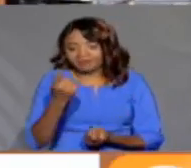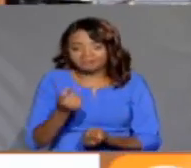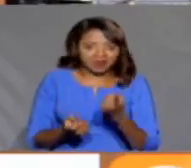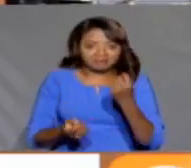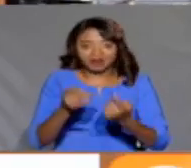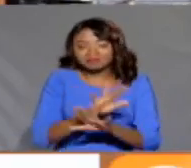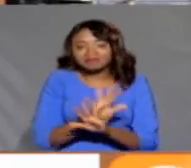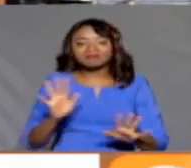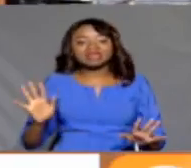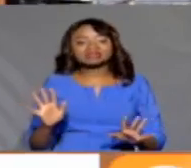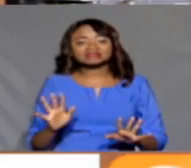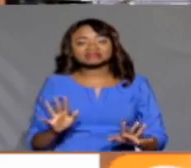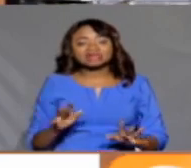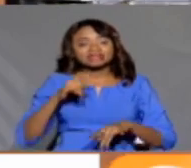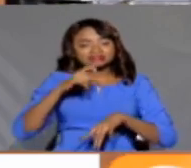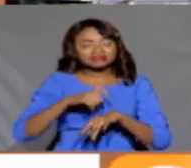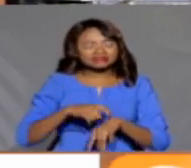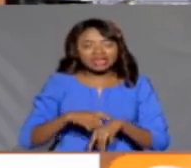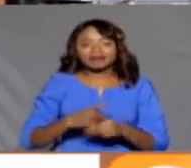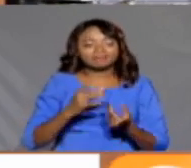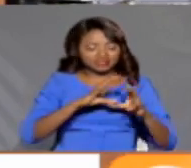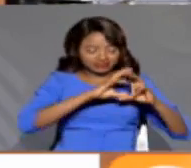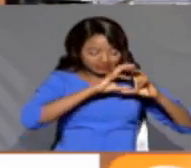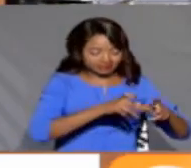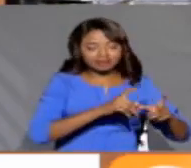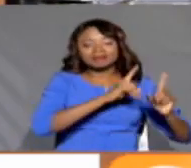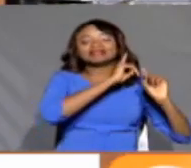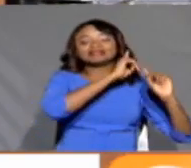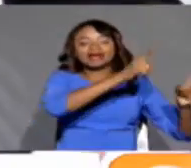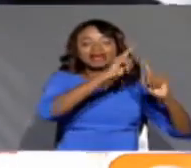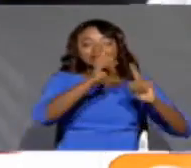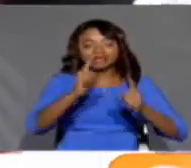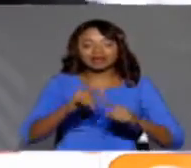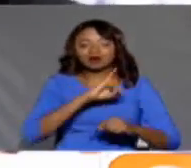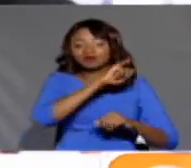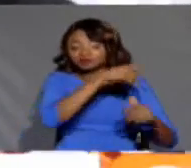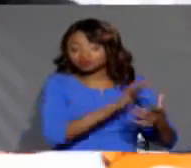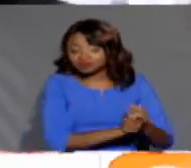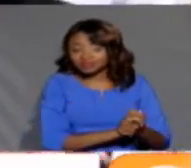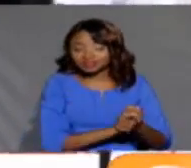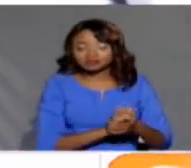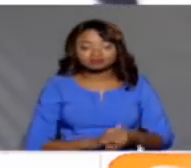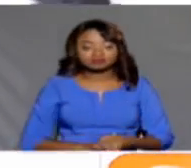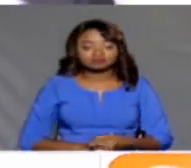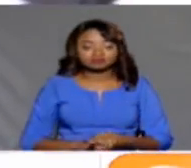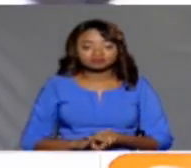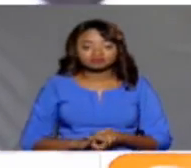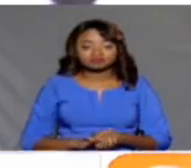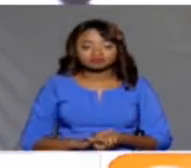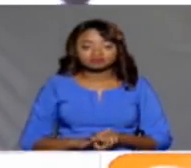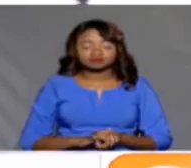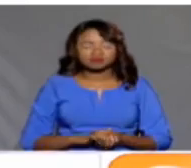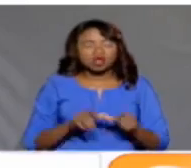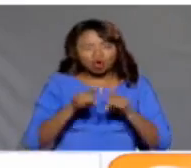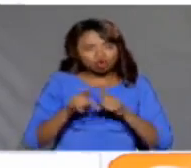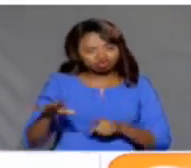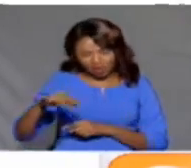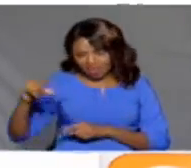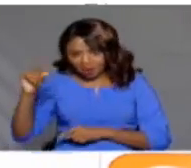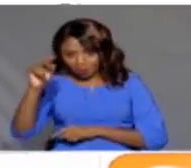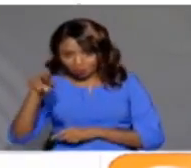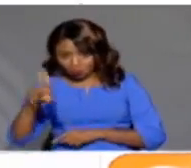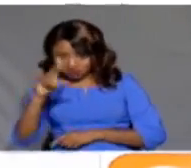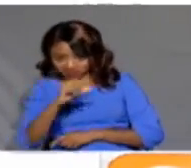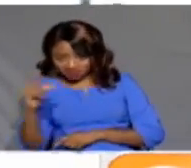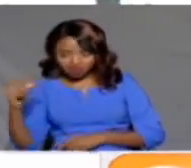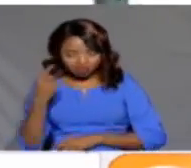the originators, but being propped up by the Tanga Tanga wing of Jubilee. There's a sense in which even what happened in Uasin Gishu was